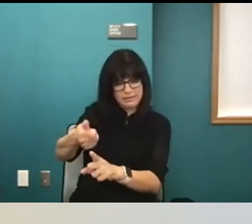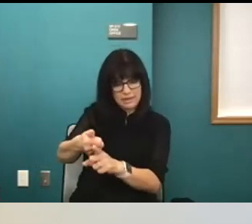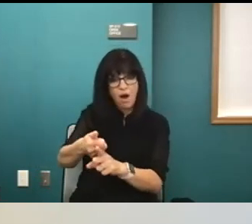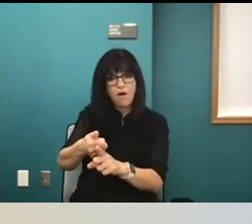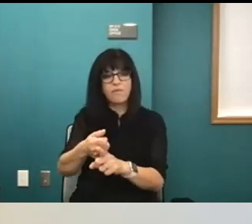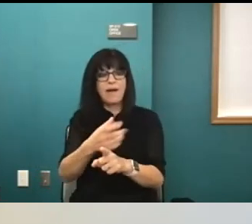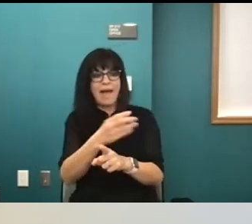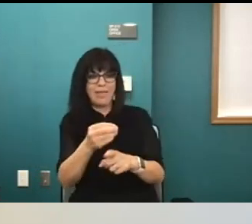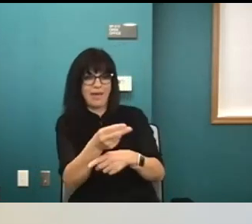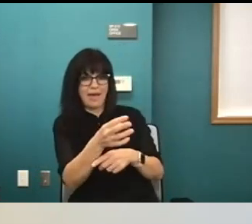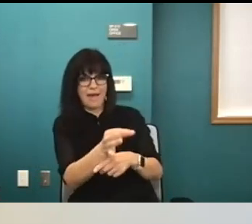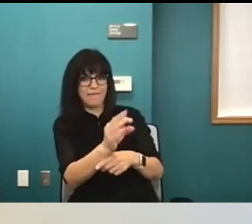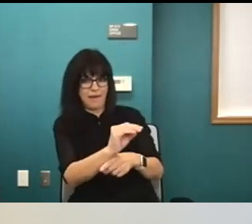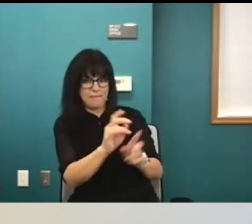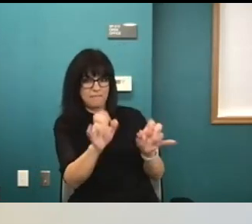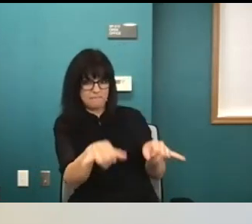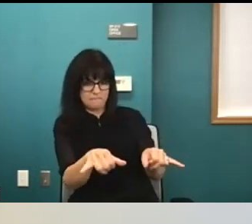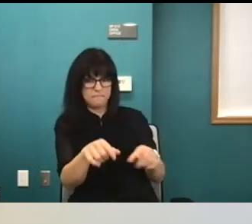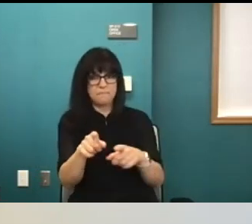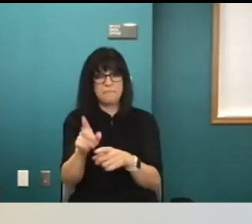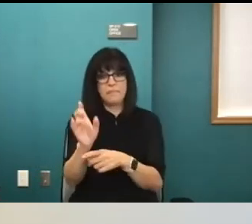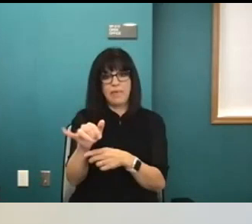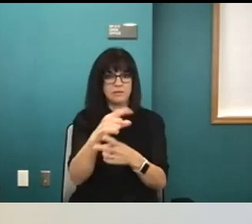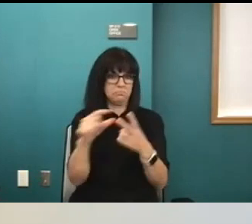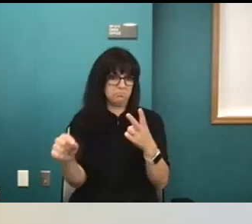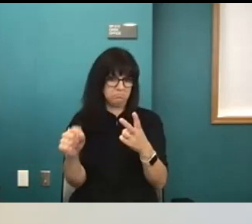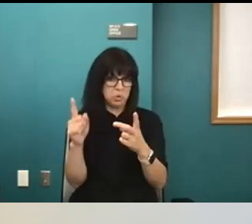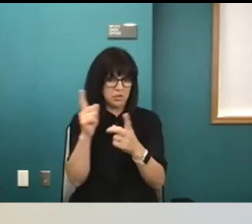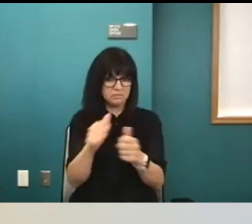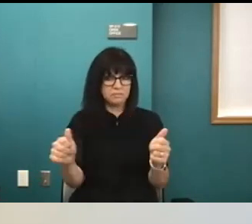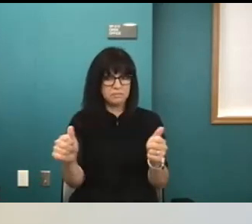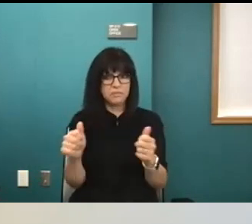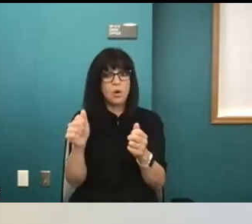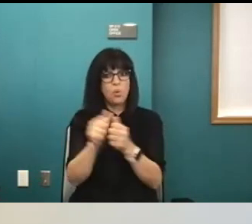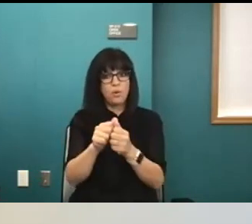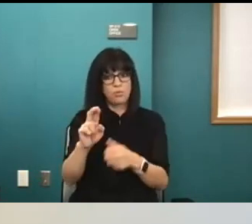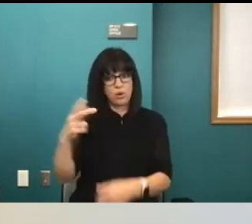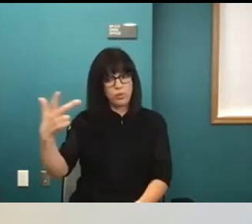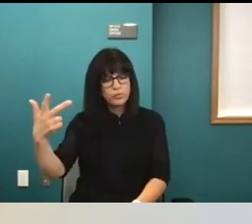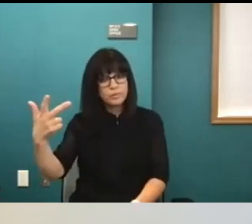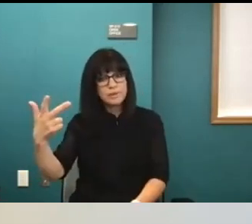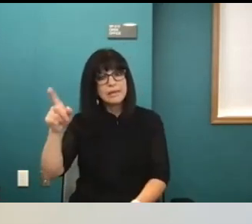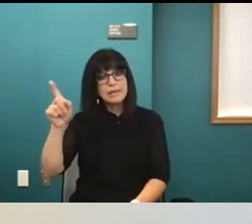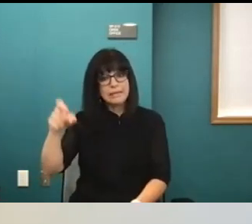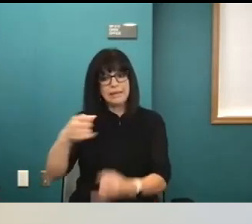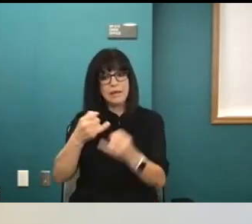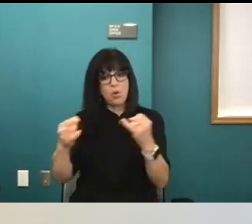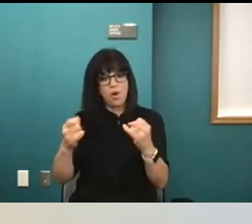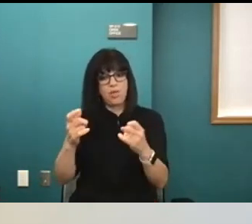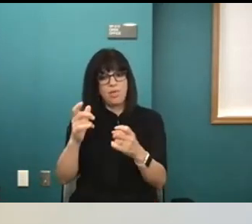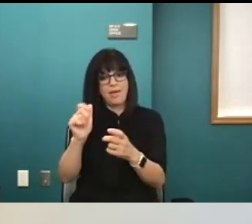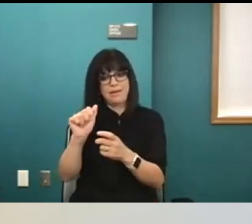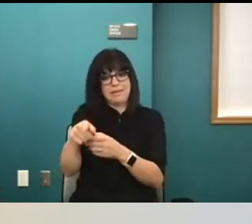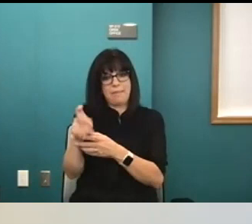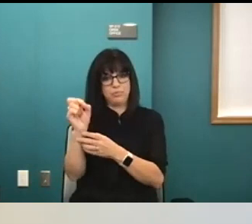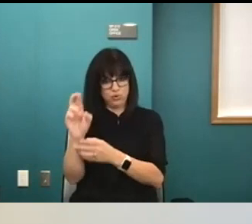actual FM. And that would be a choice of what you want to do. With a Rondo 3, you would need the telecoil adapter. This does come